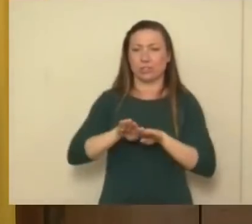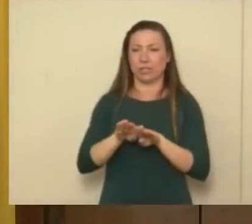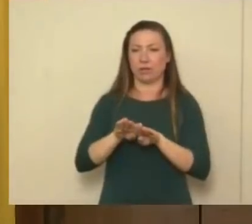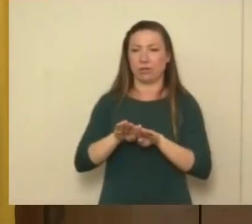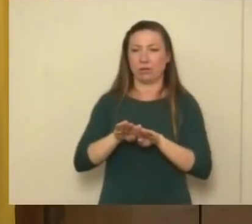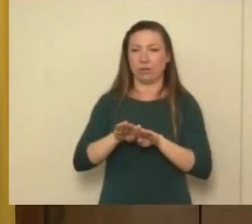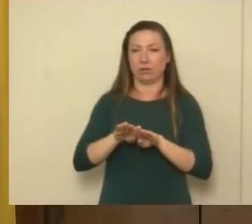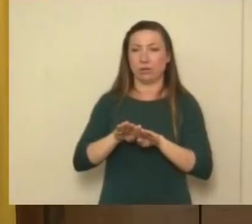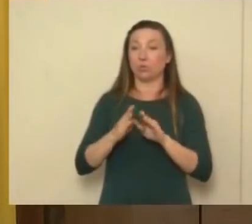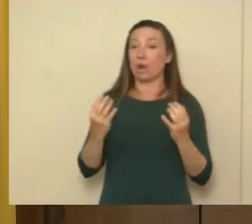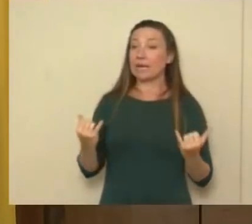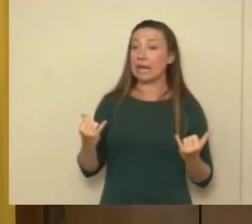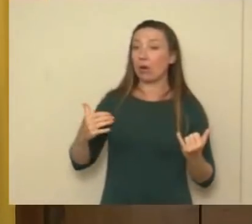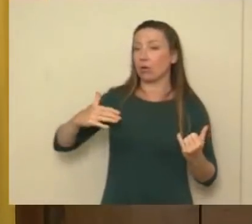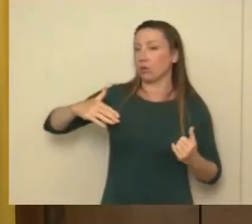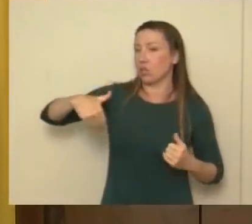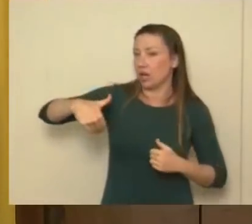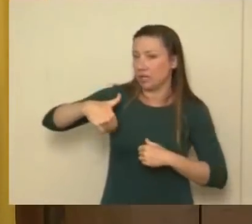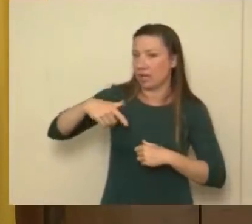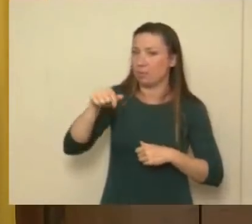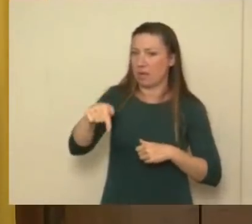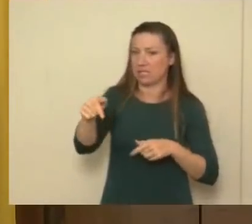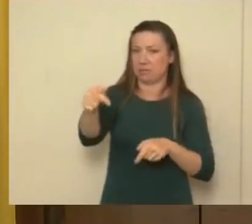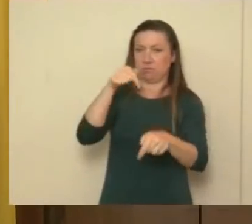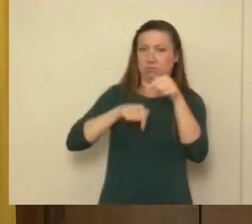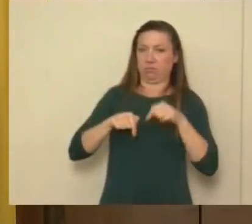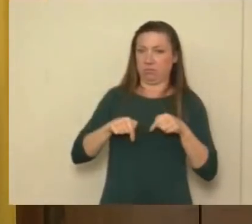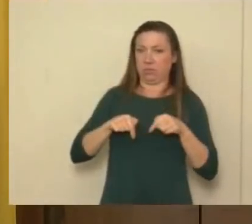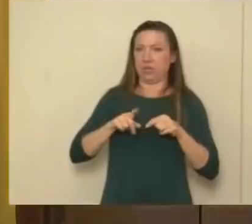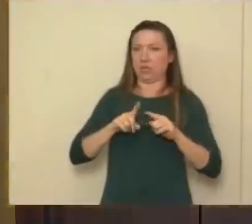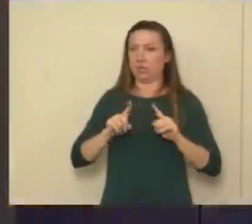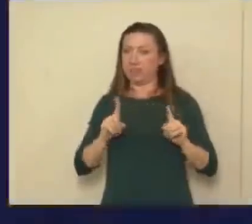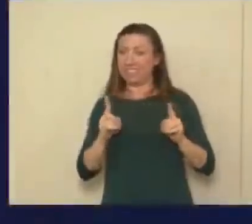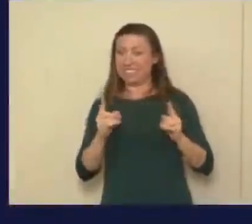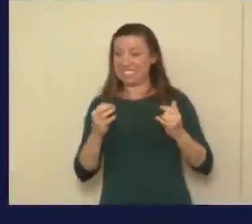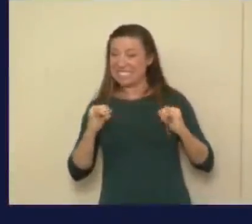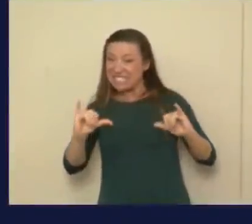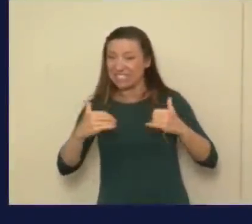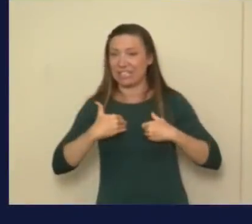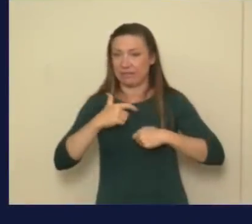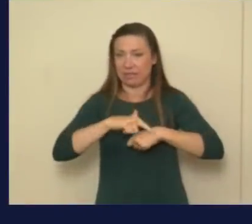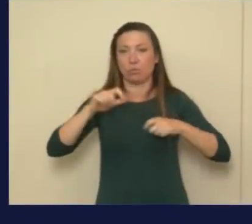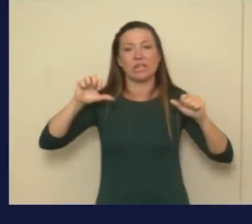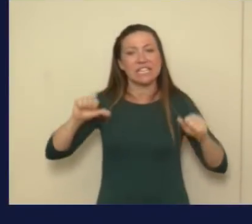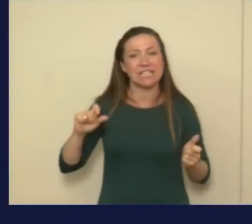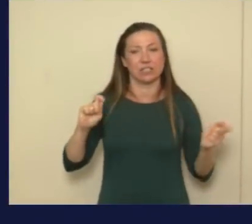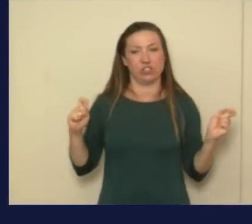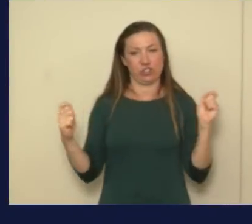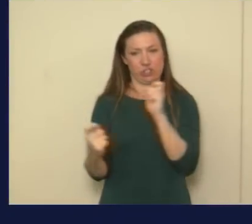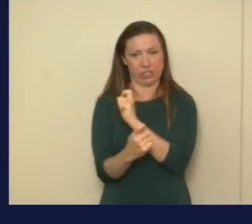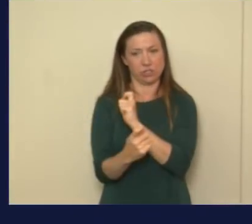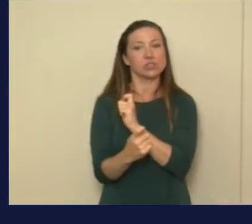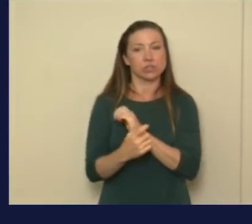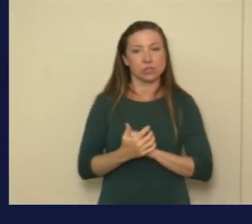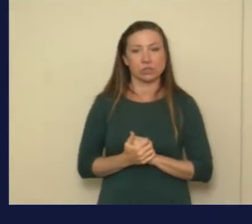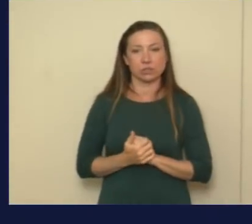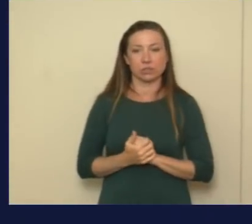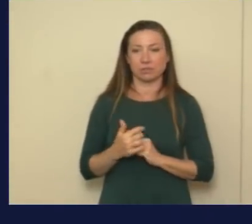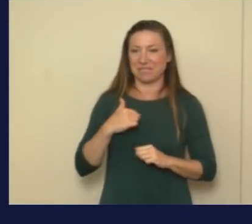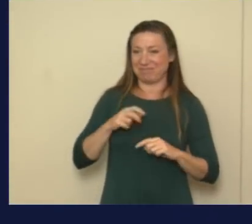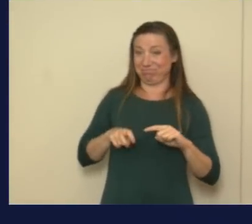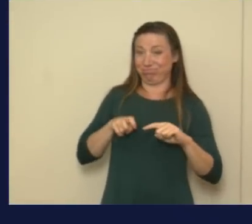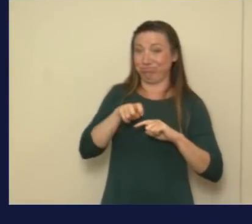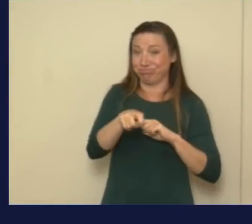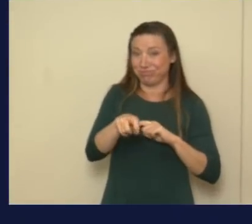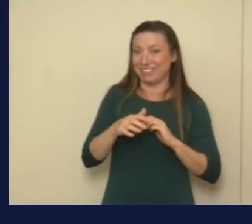there isn't time to shift our behaviors. Do I have another slide? All right. So I'm ahead of myself, which